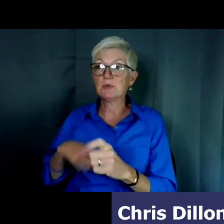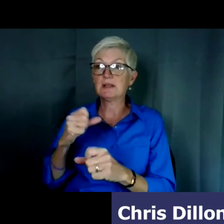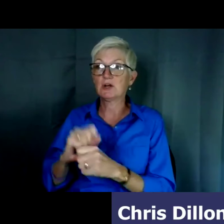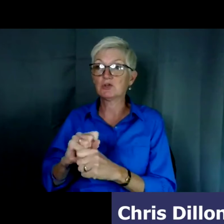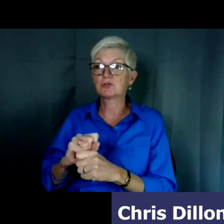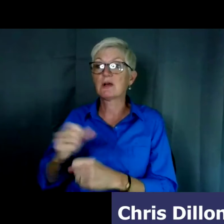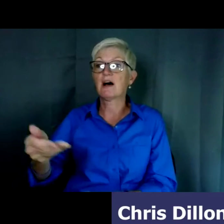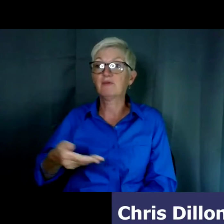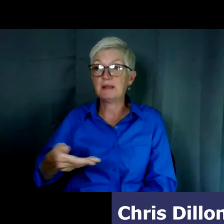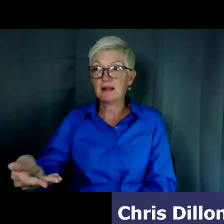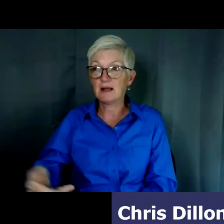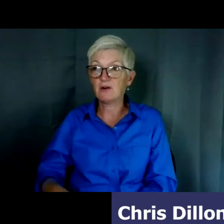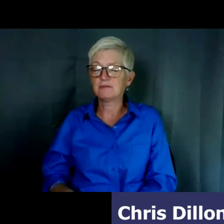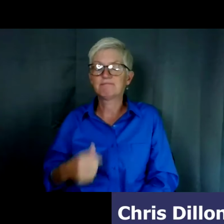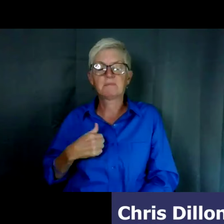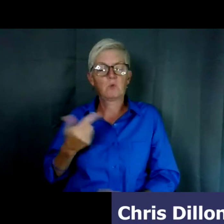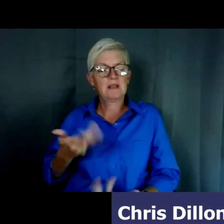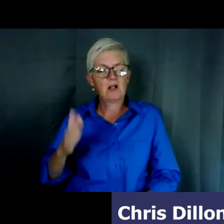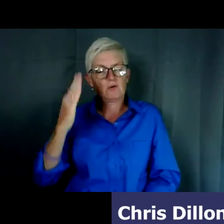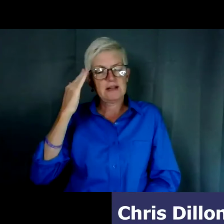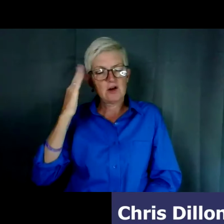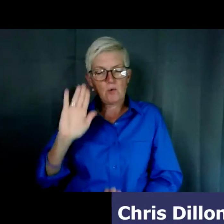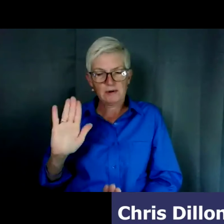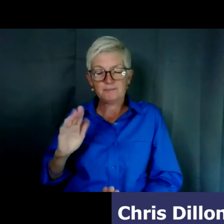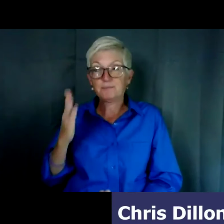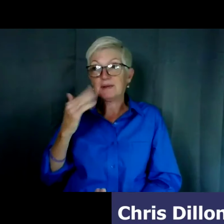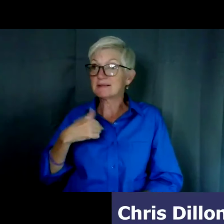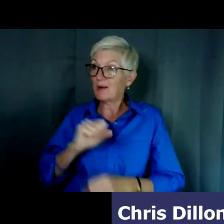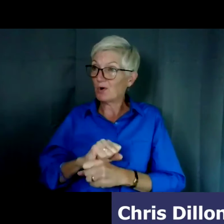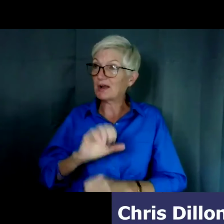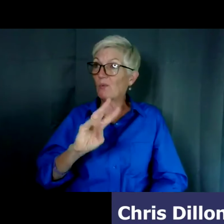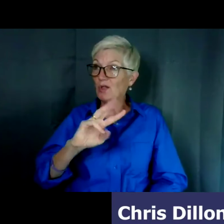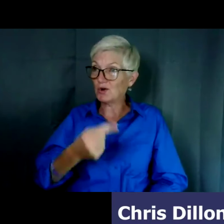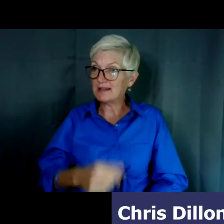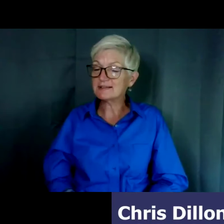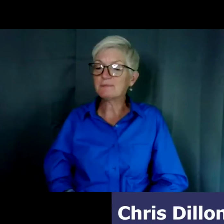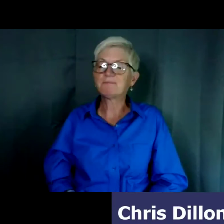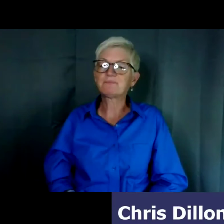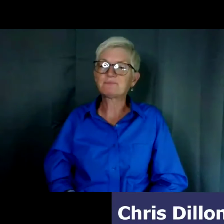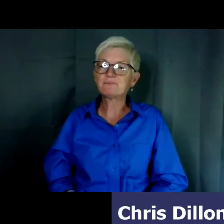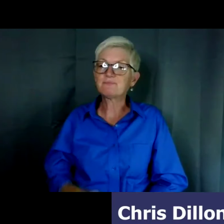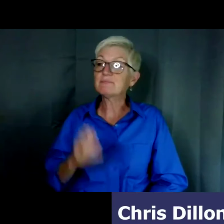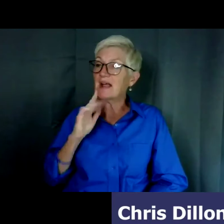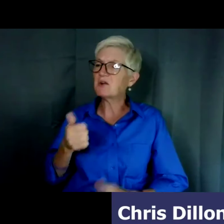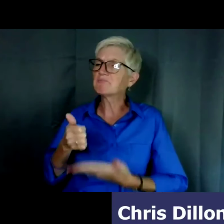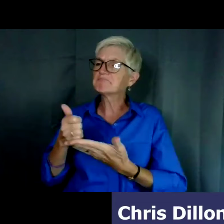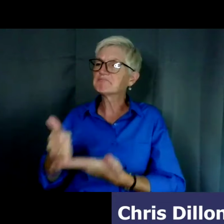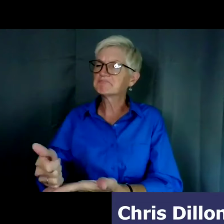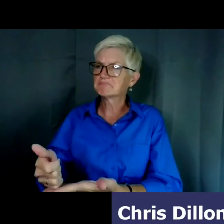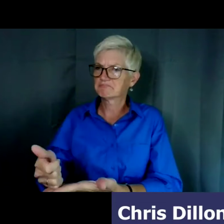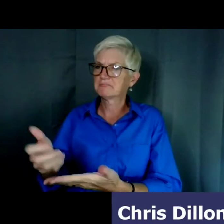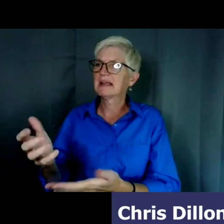Now, naturally, we already know, and I know because I work at Walgreens, I know that Walgreens is going to help them get their license,